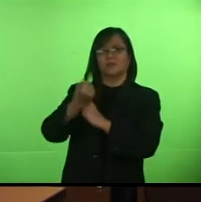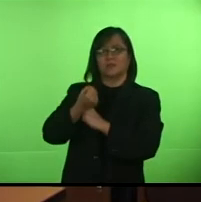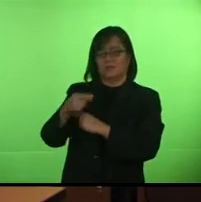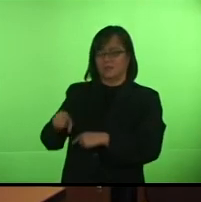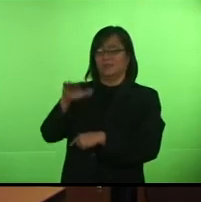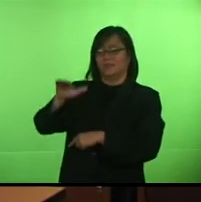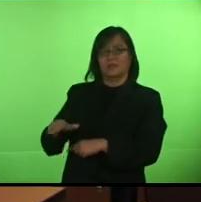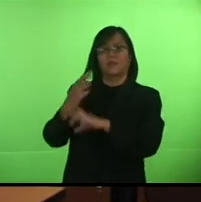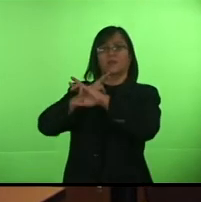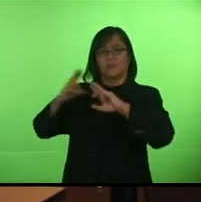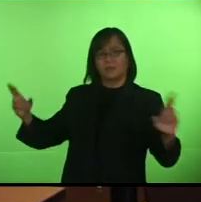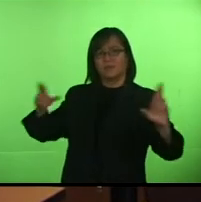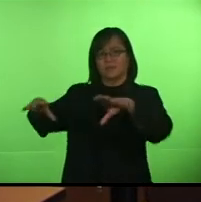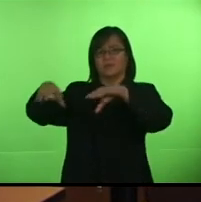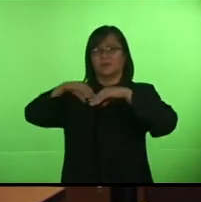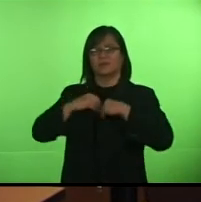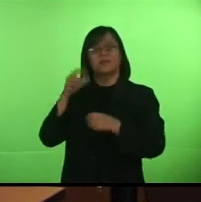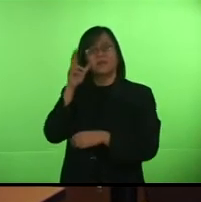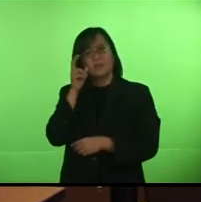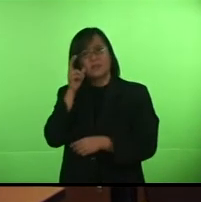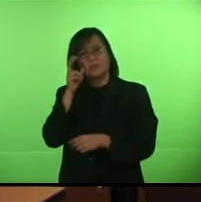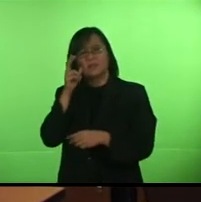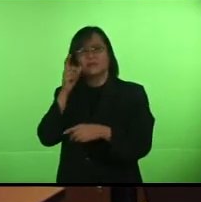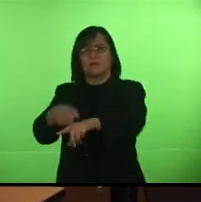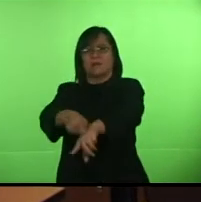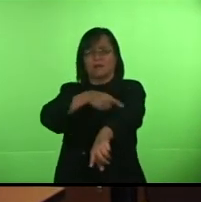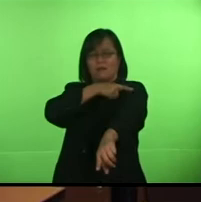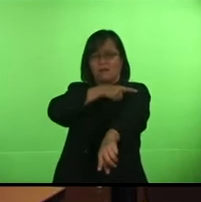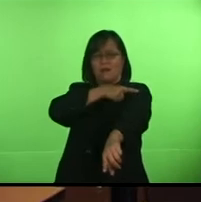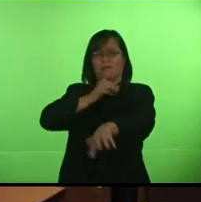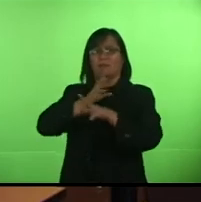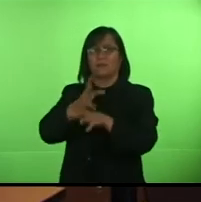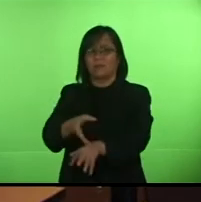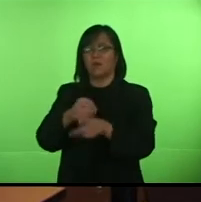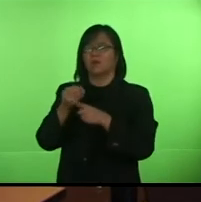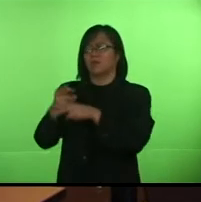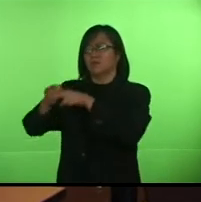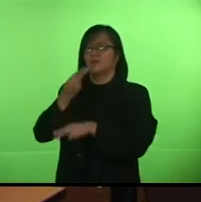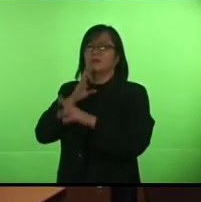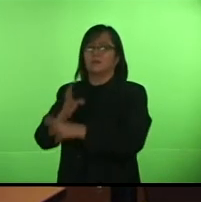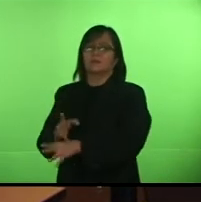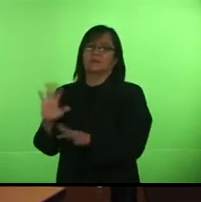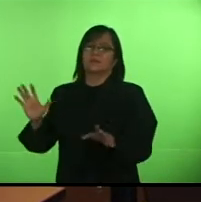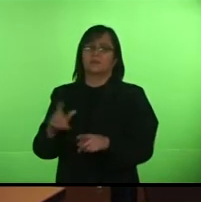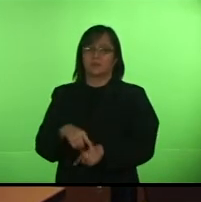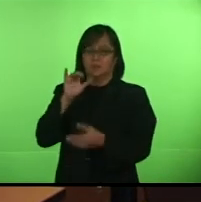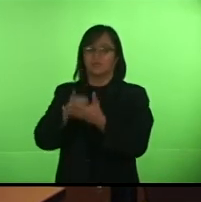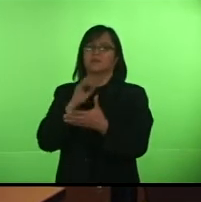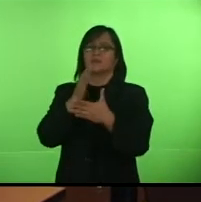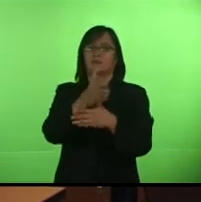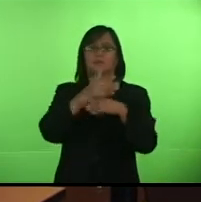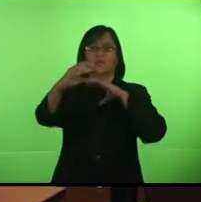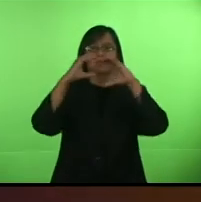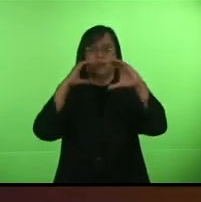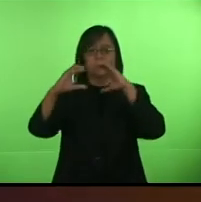ready to listen in a longer period or in a shorter period. So length of communication is definitely affecting